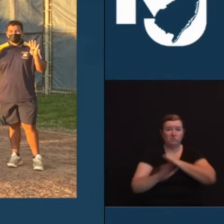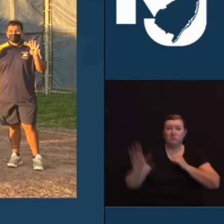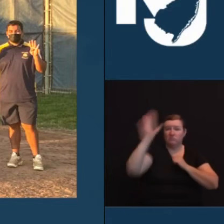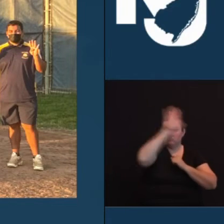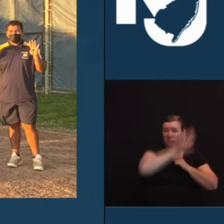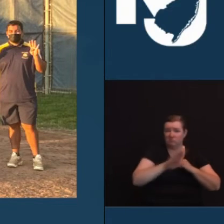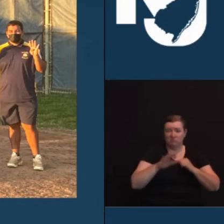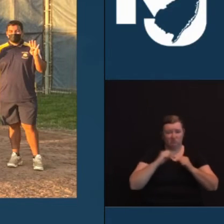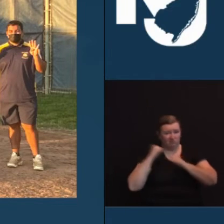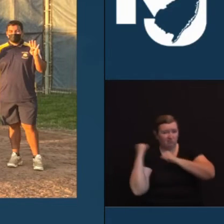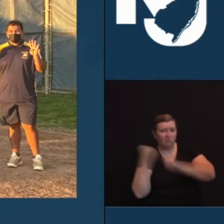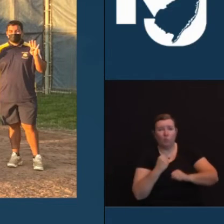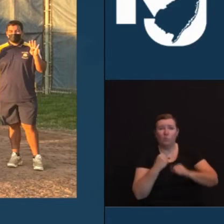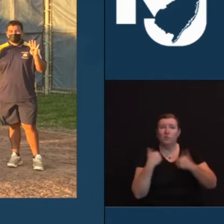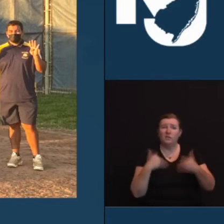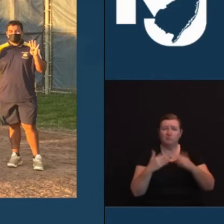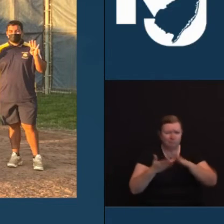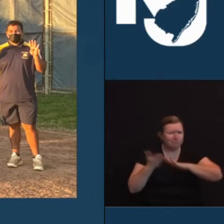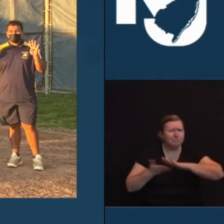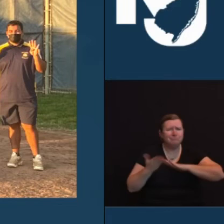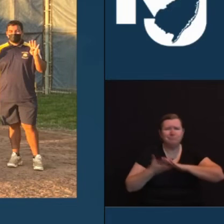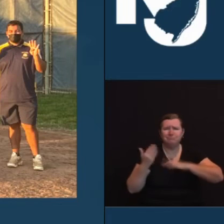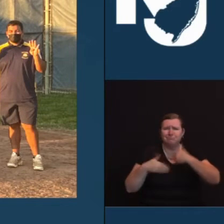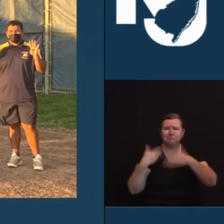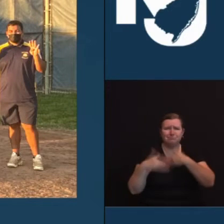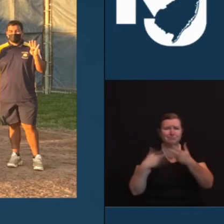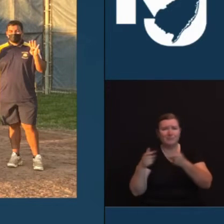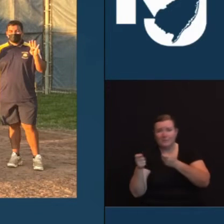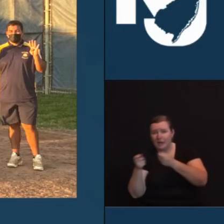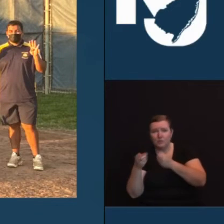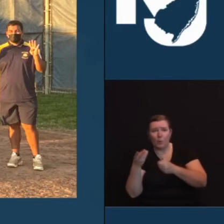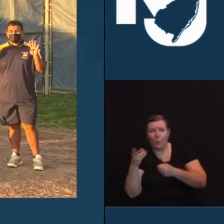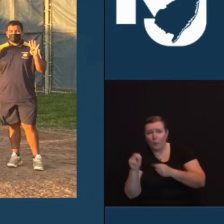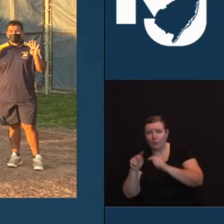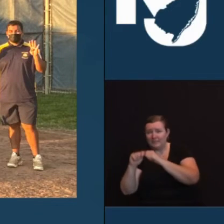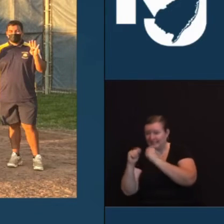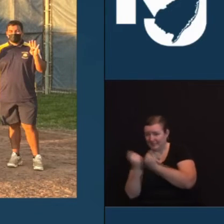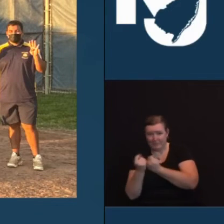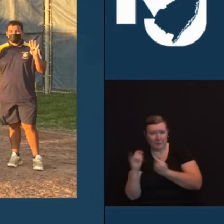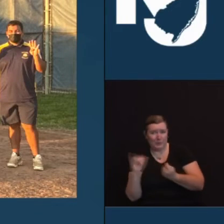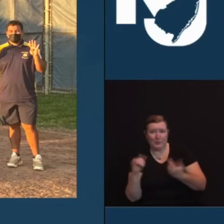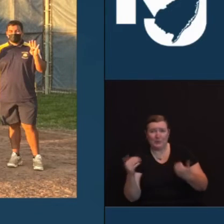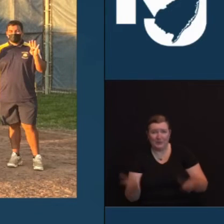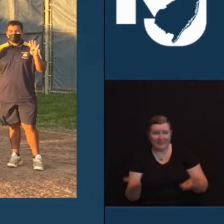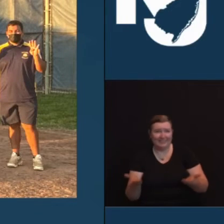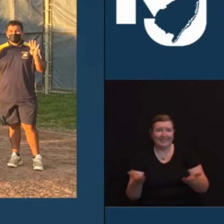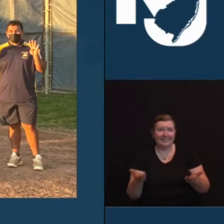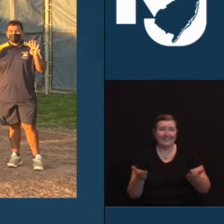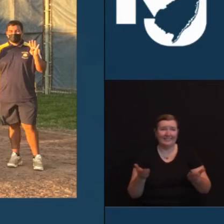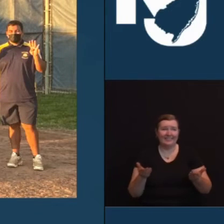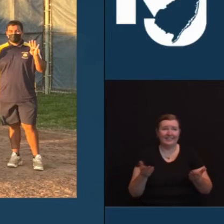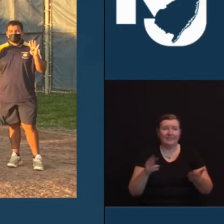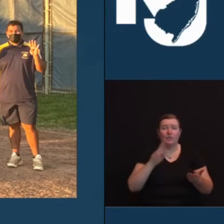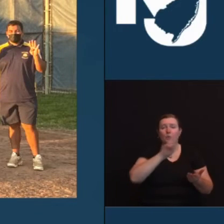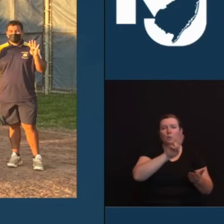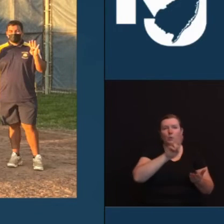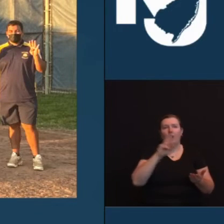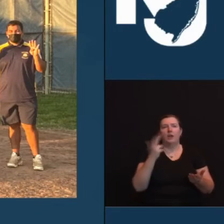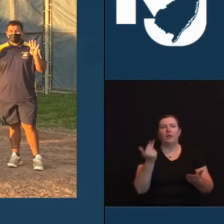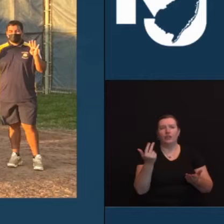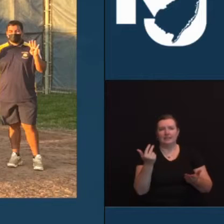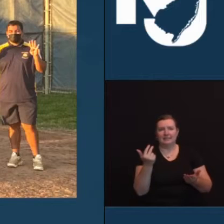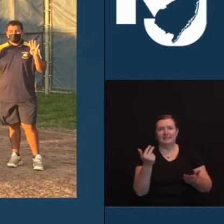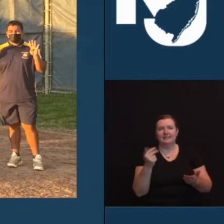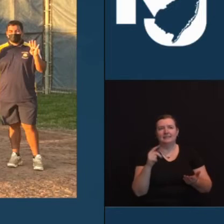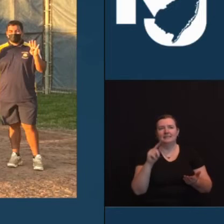managed his own team. The 13U or U13 Stallions was his team. Across 17 years